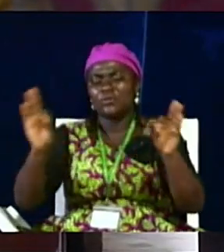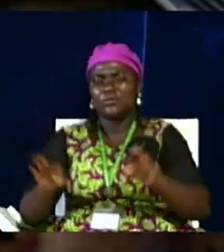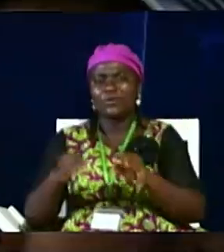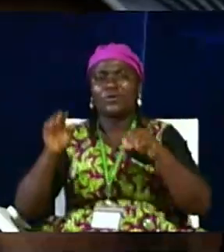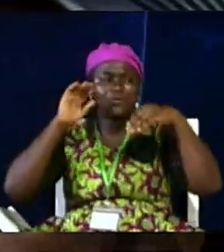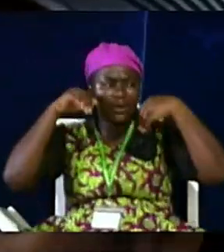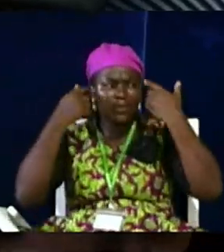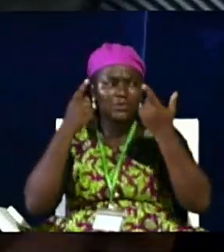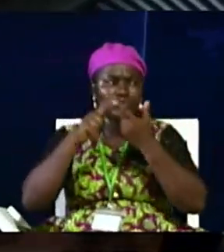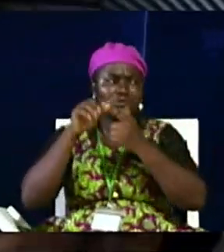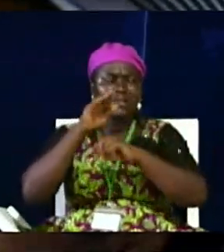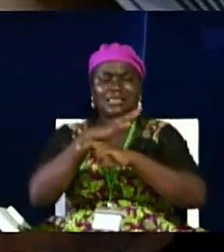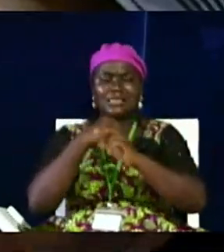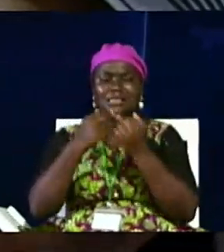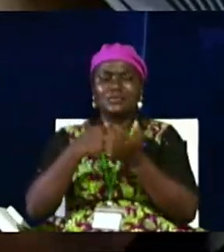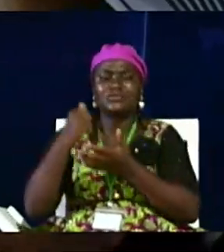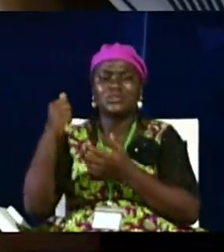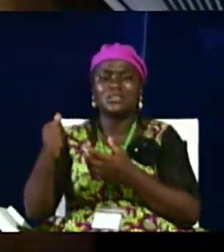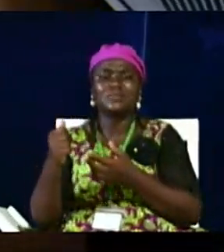of Jesus.